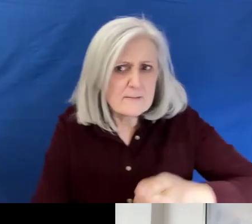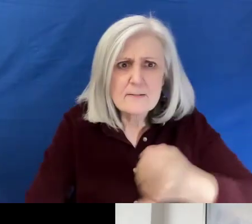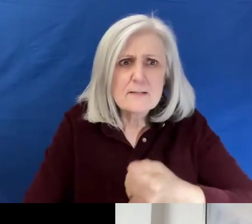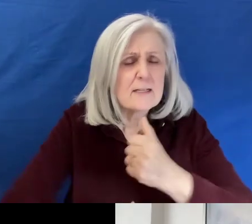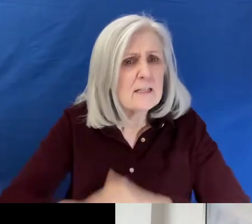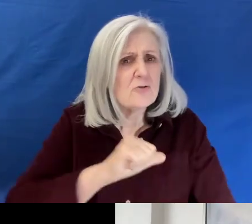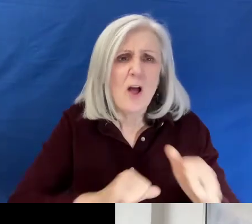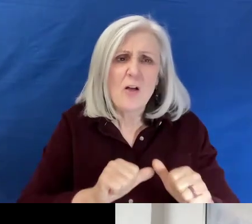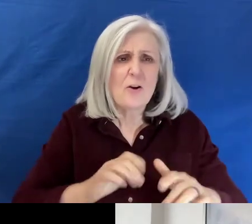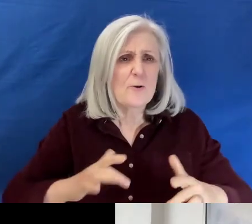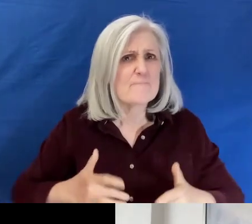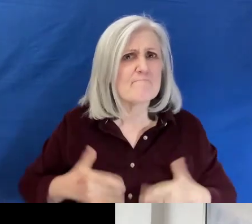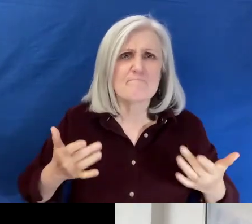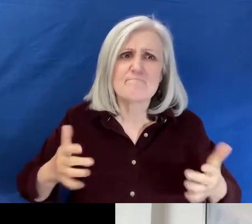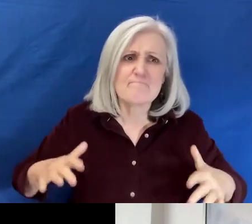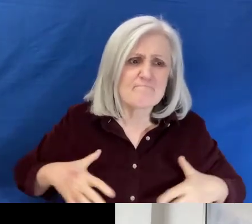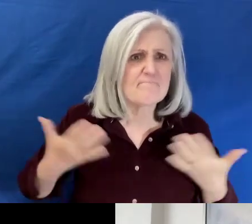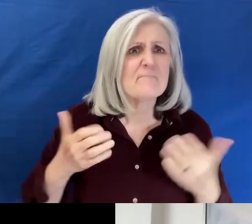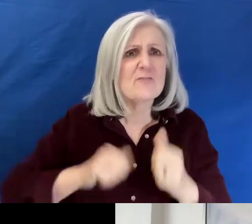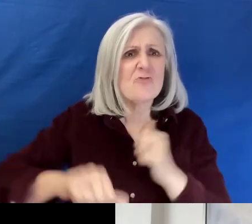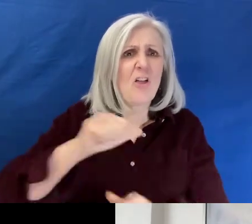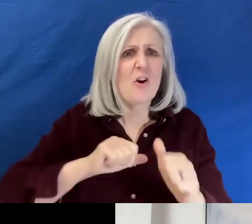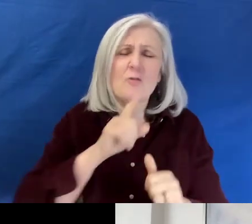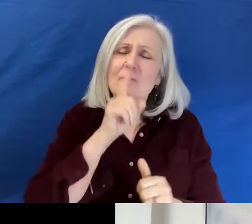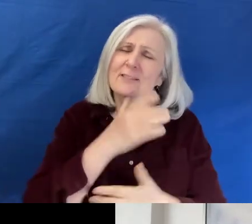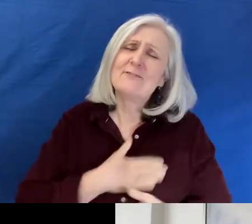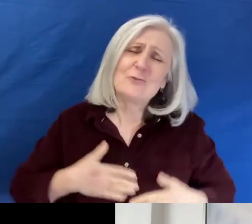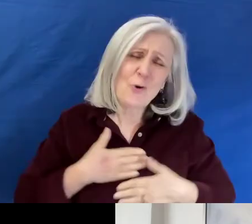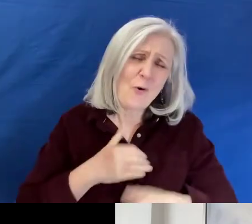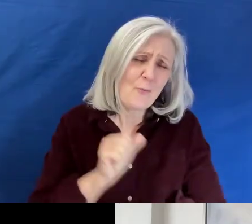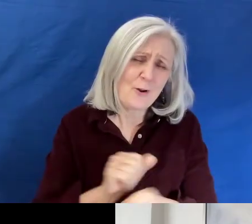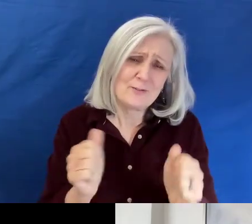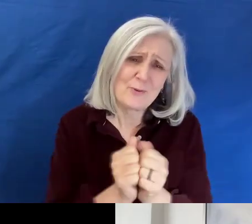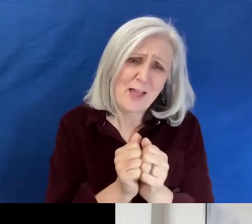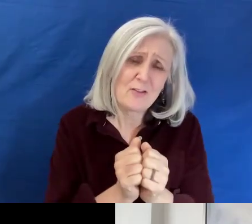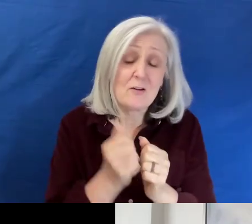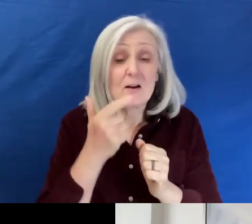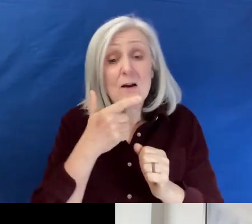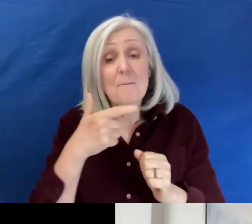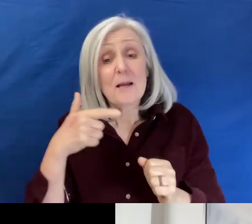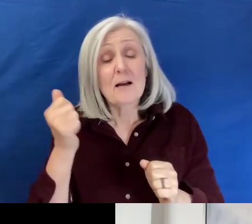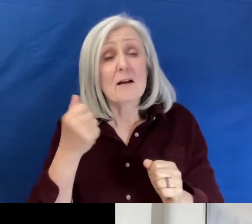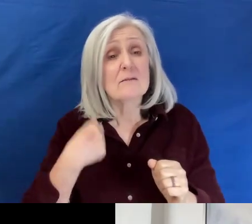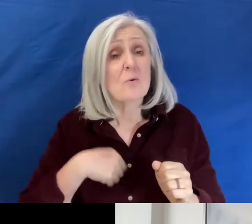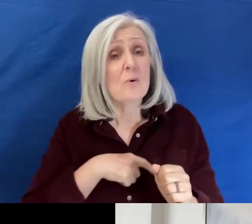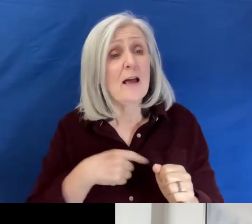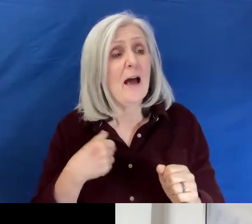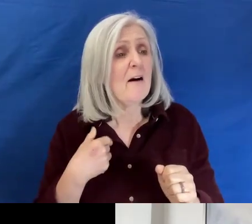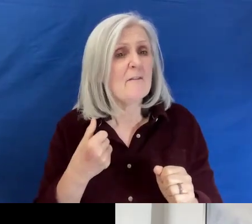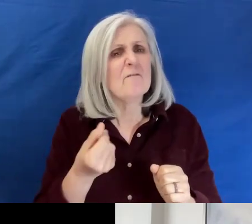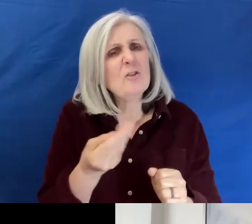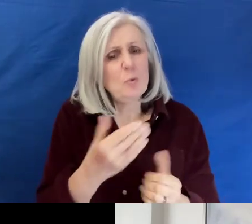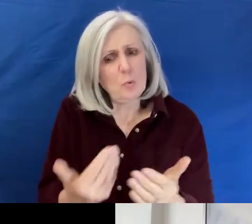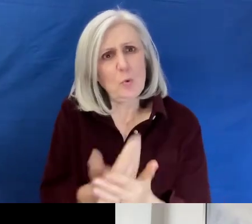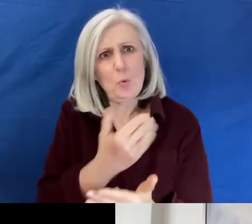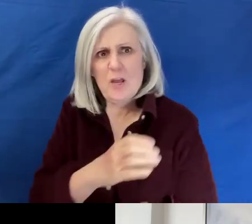supportive and really like enjoy working together. And because we have a few new characters,